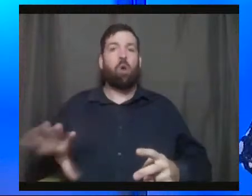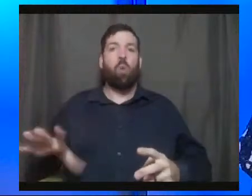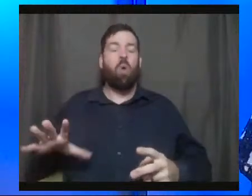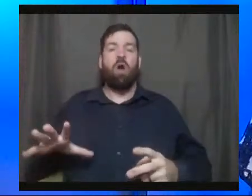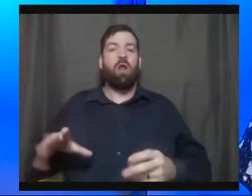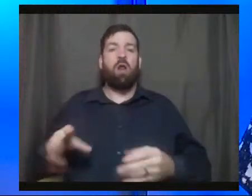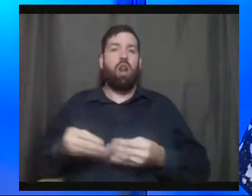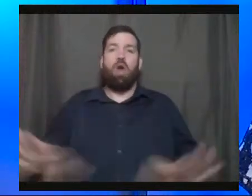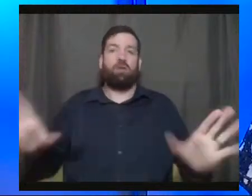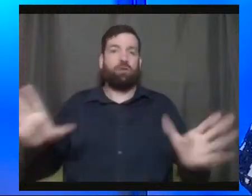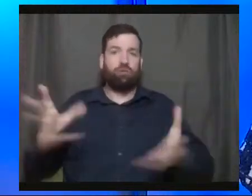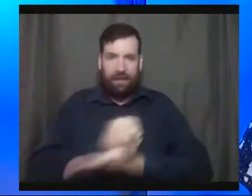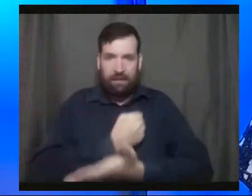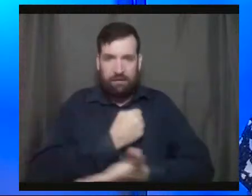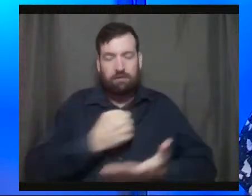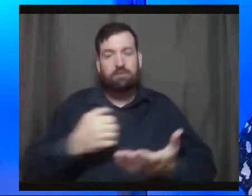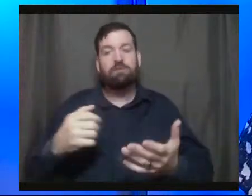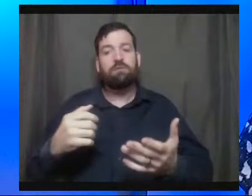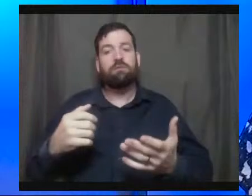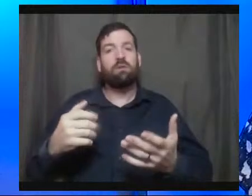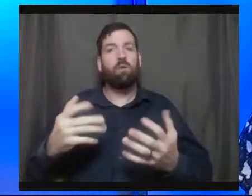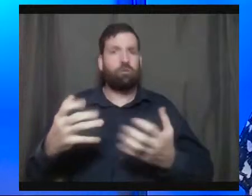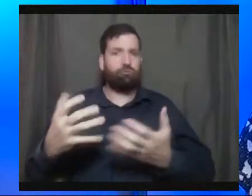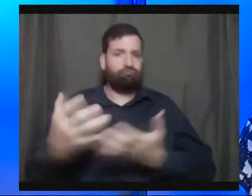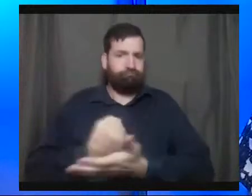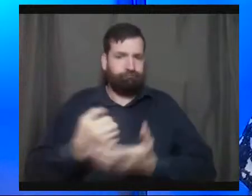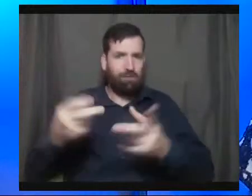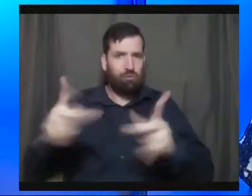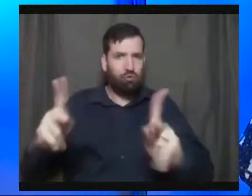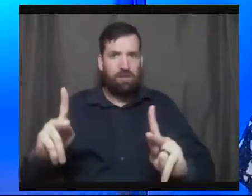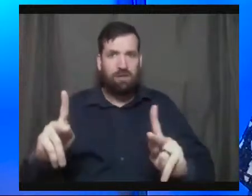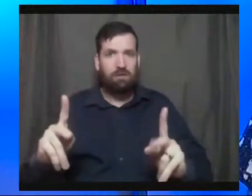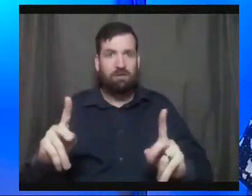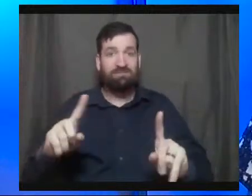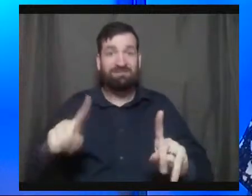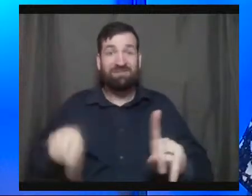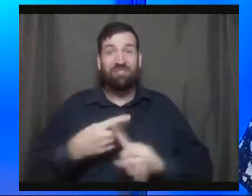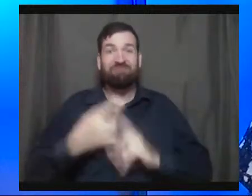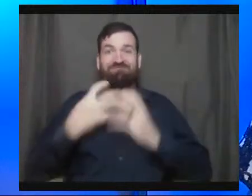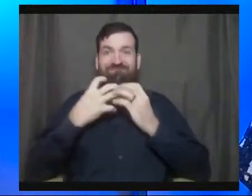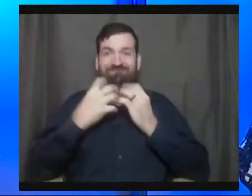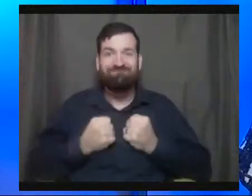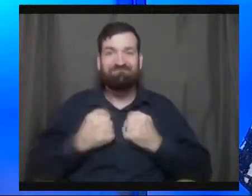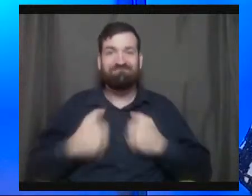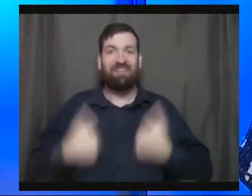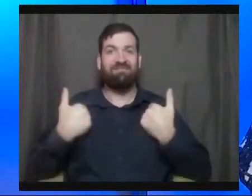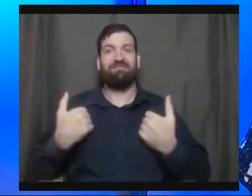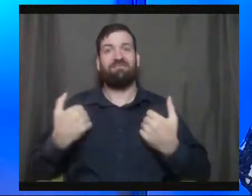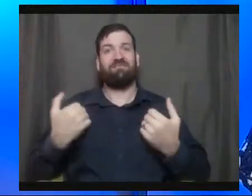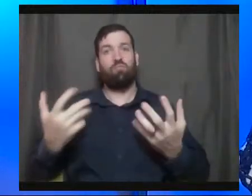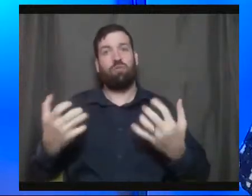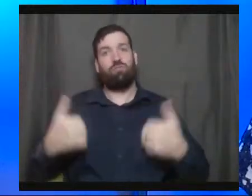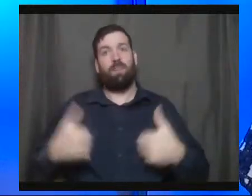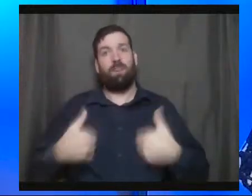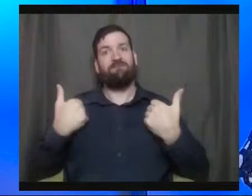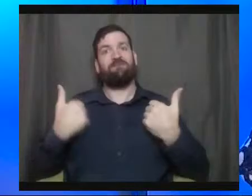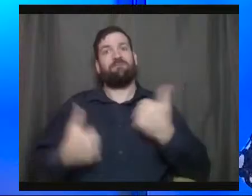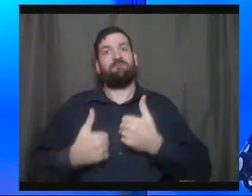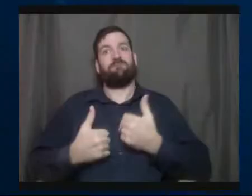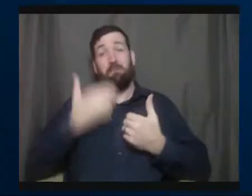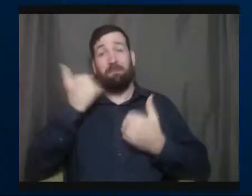to take the opportunity and just seize my life. Like I want to live my life to the fullest, and I wanted to do that